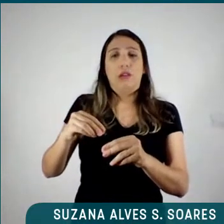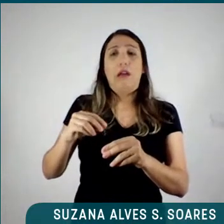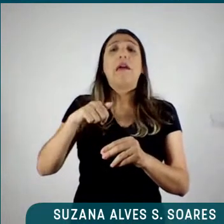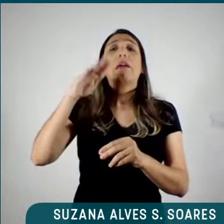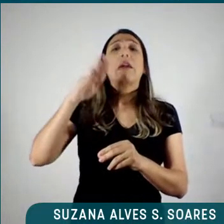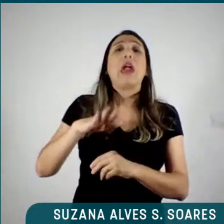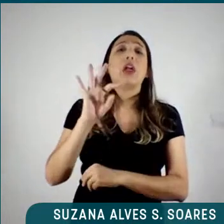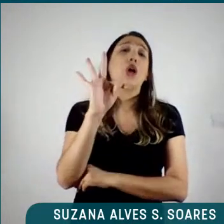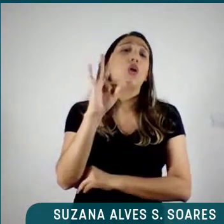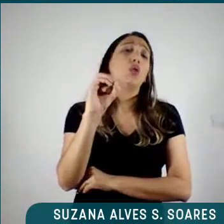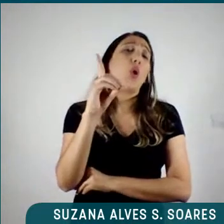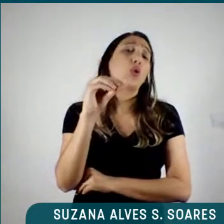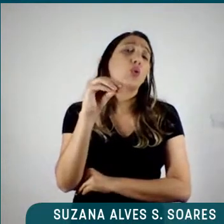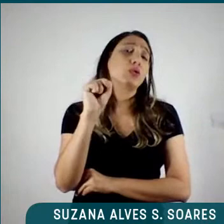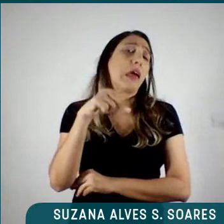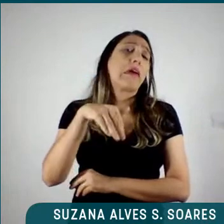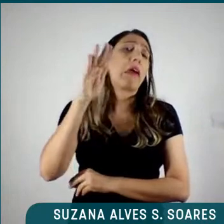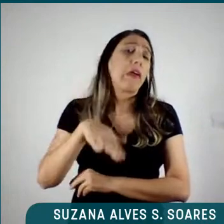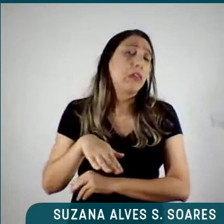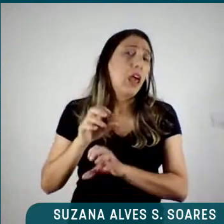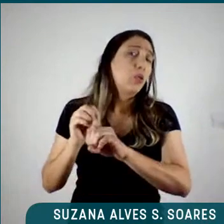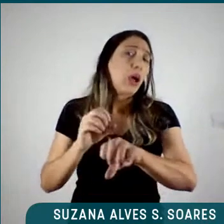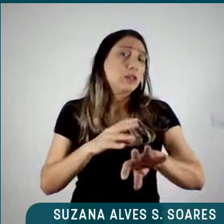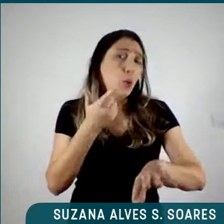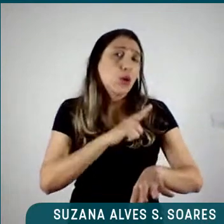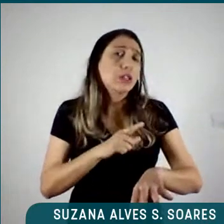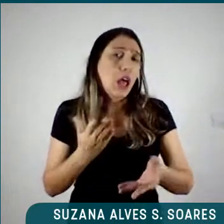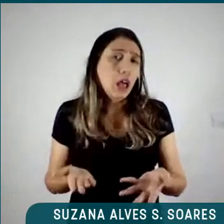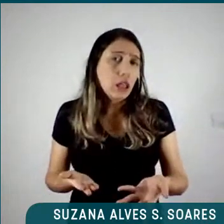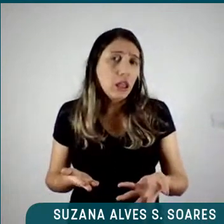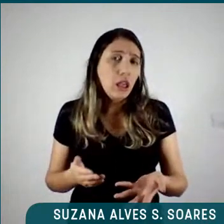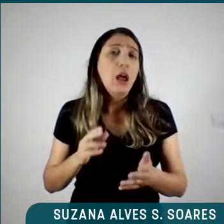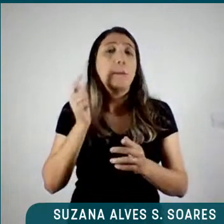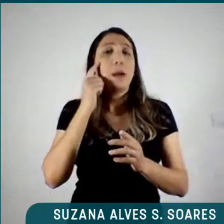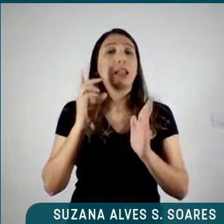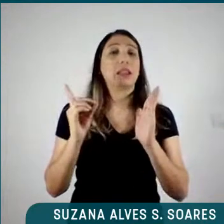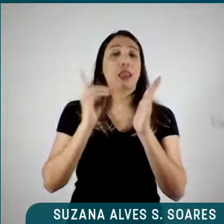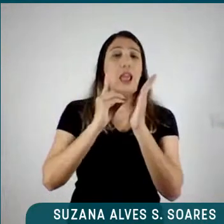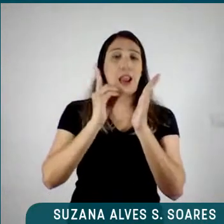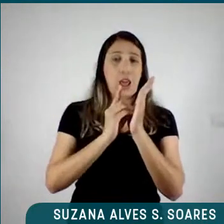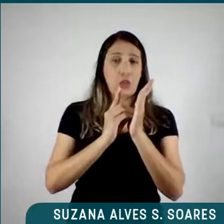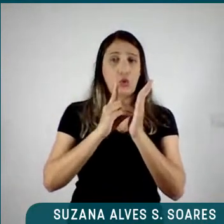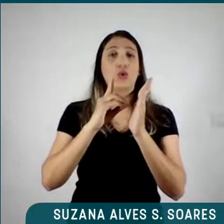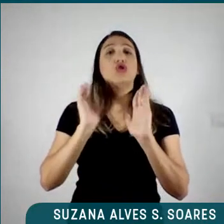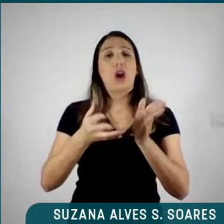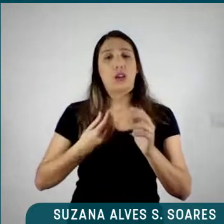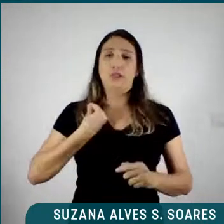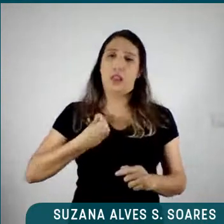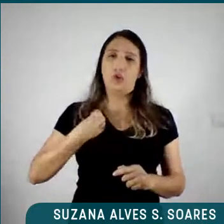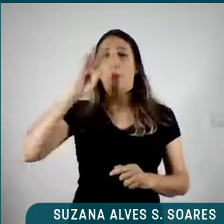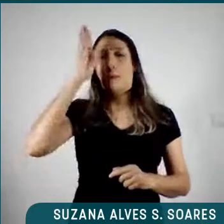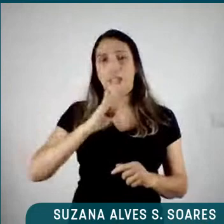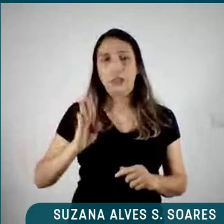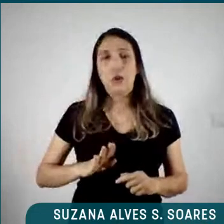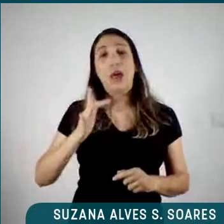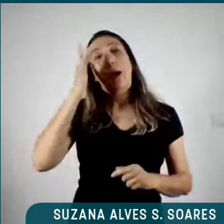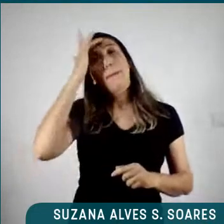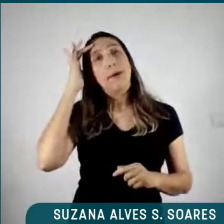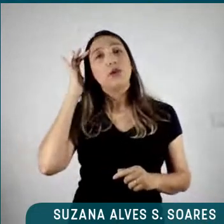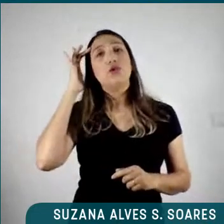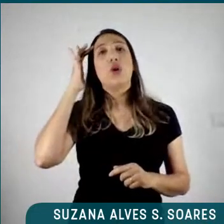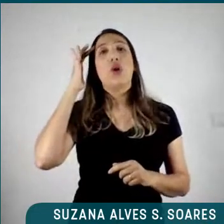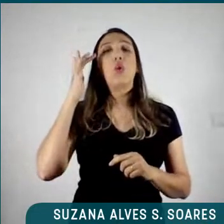about education for all, but we have to understand who is this all that people are talking about. If we think about